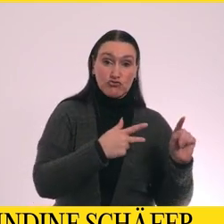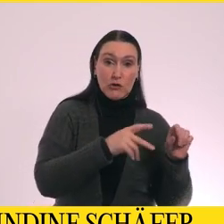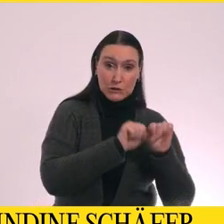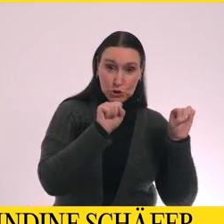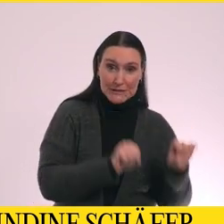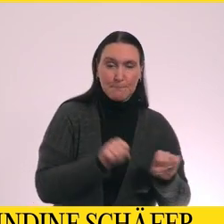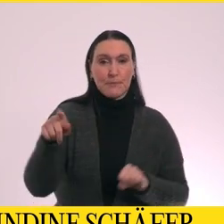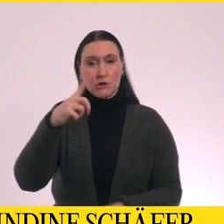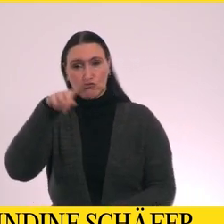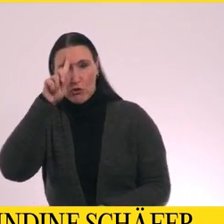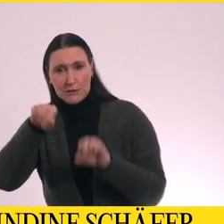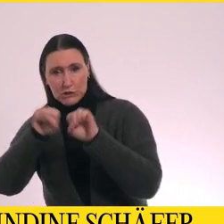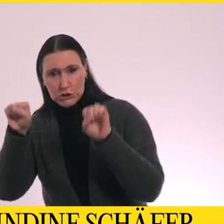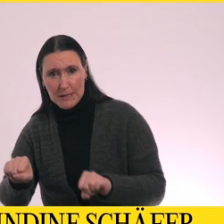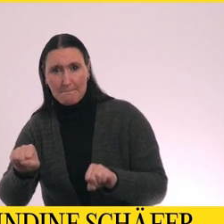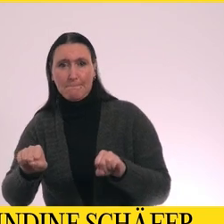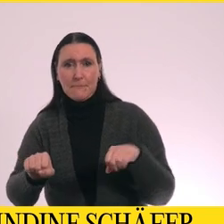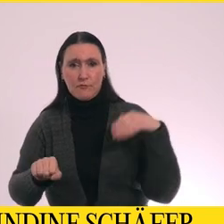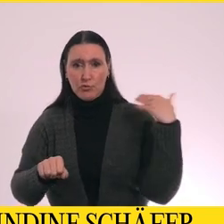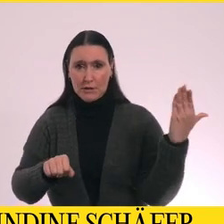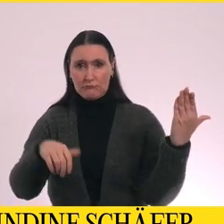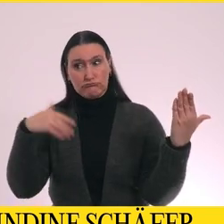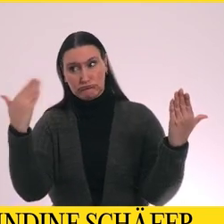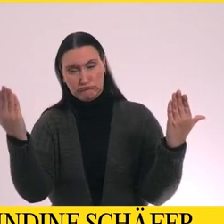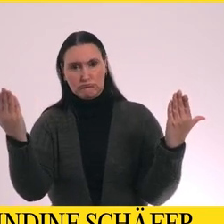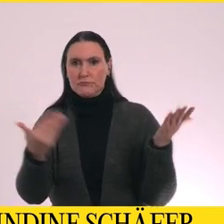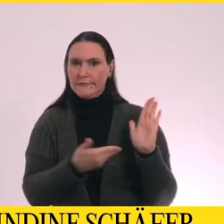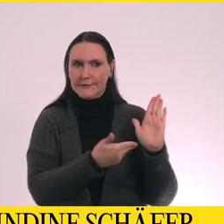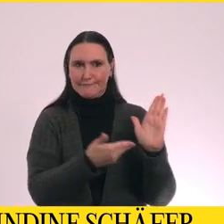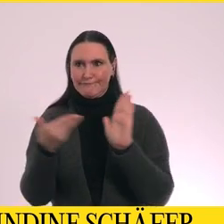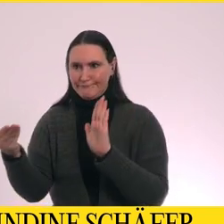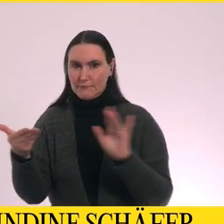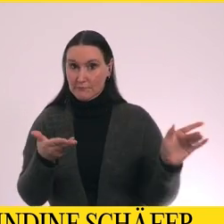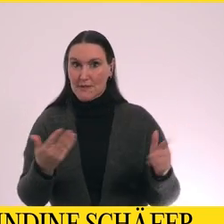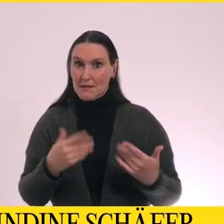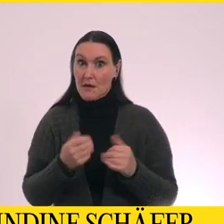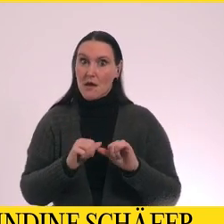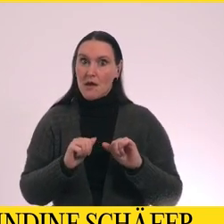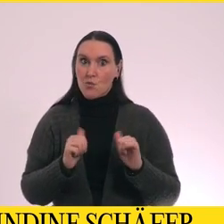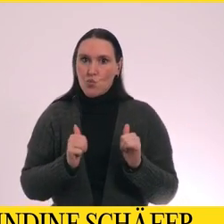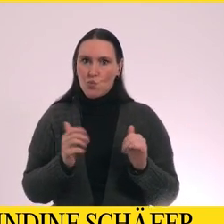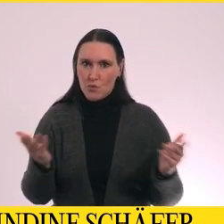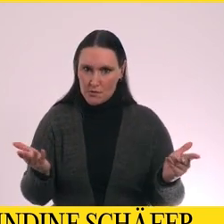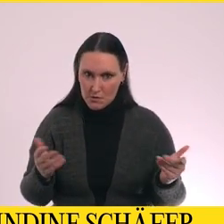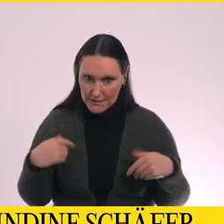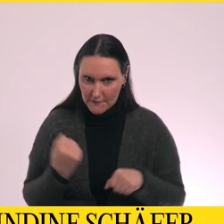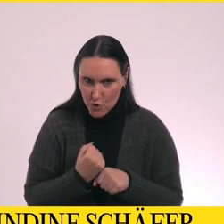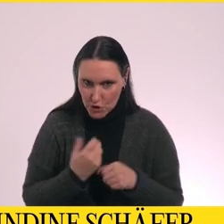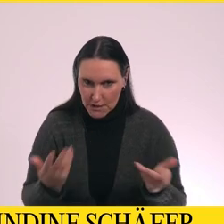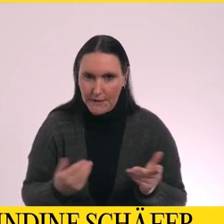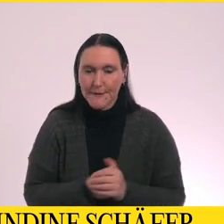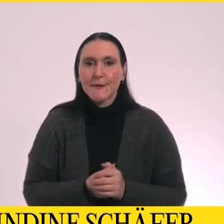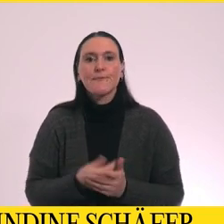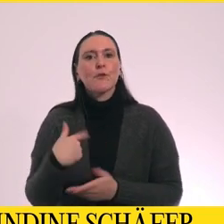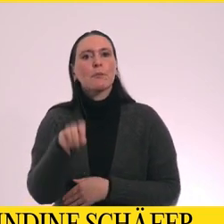situation right now. So for every other European Union citizens